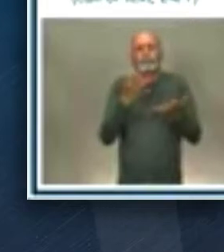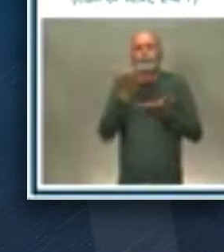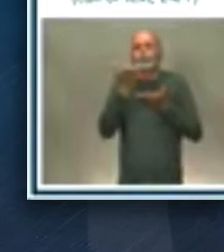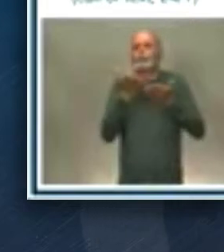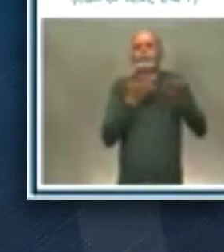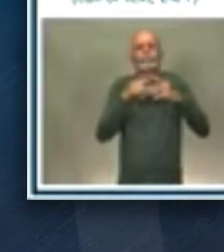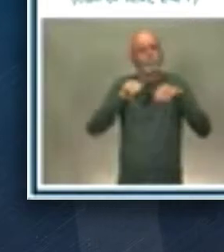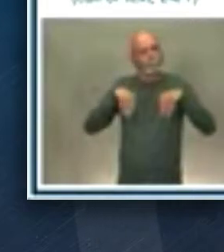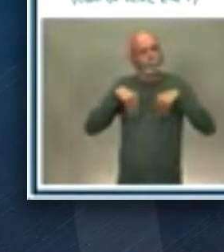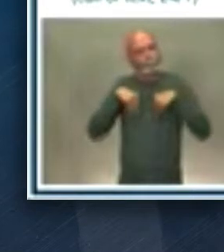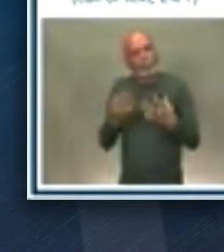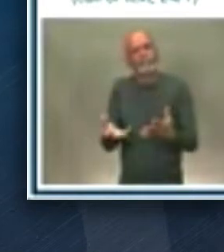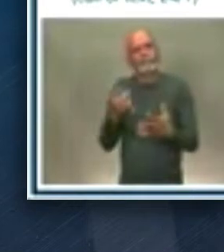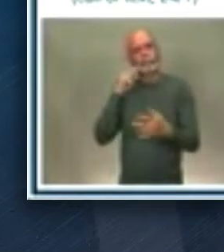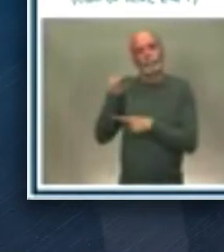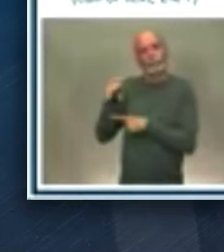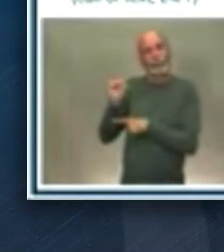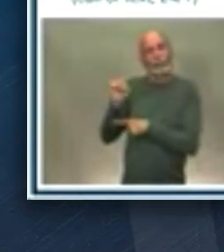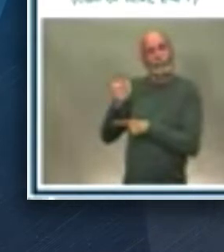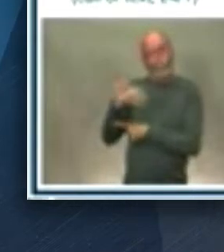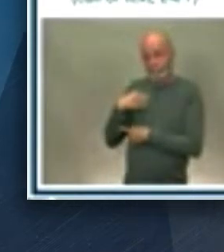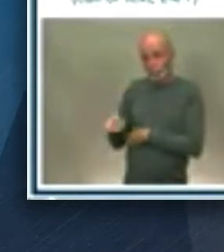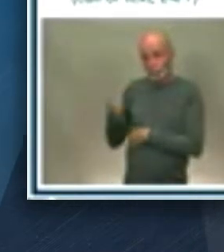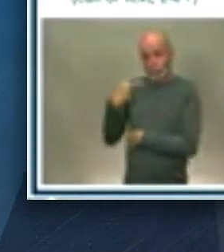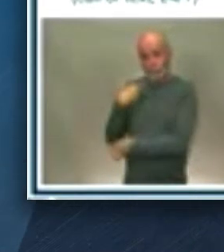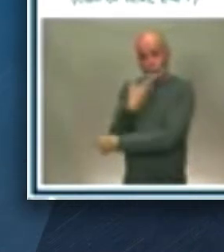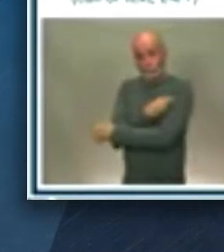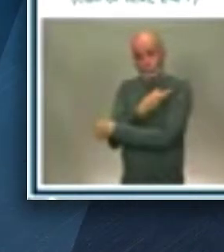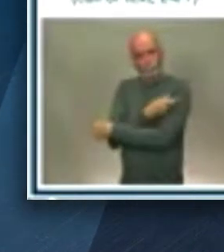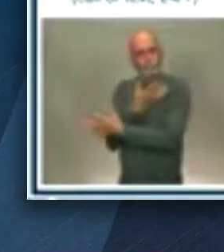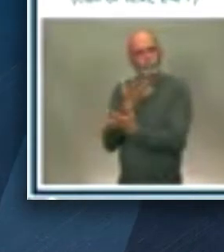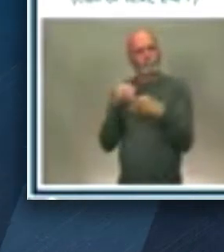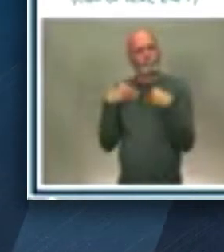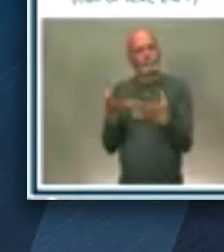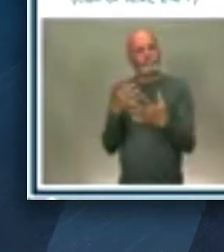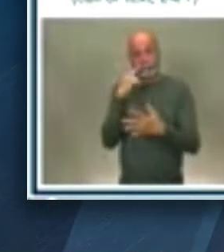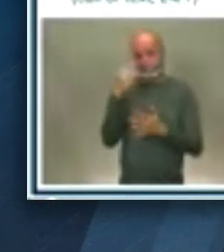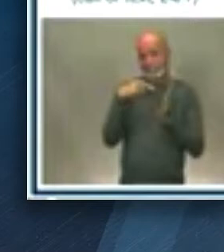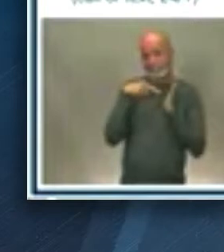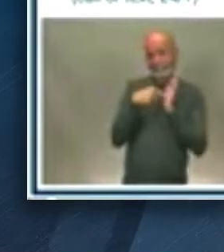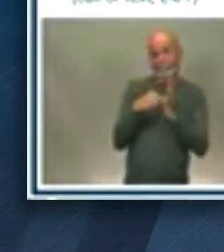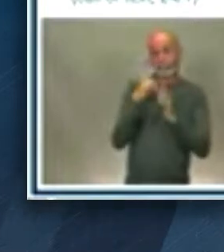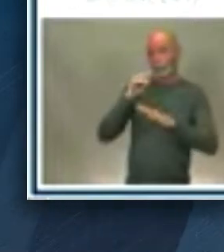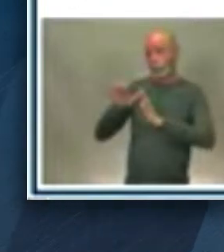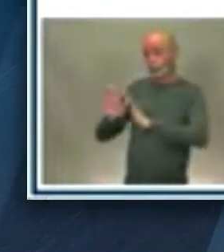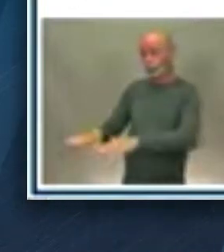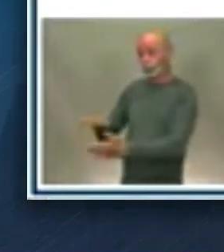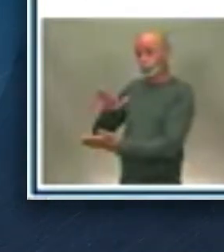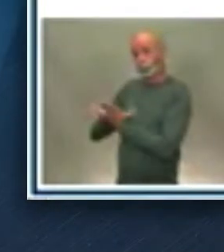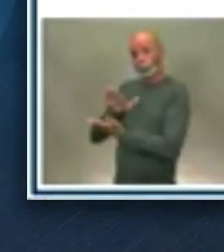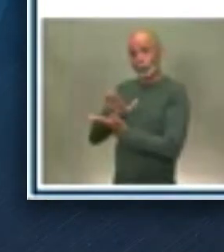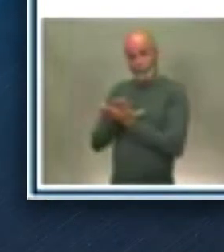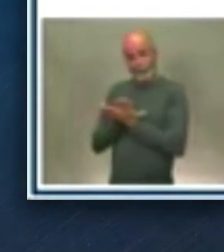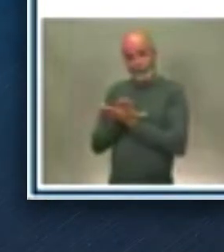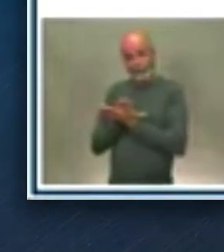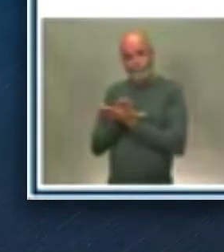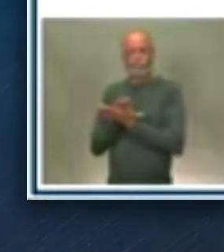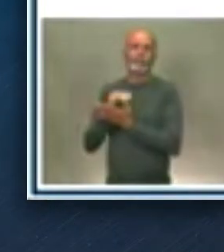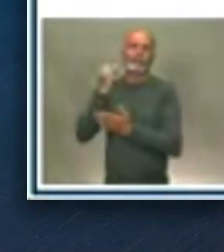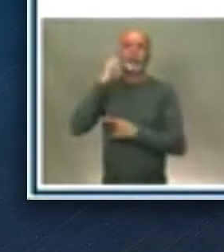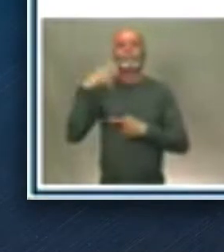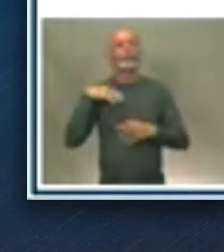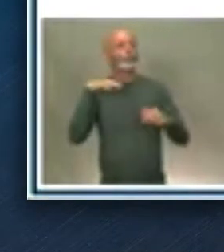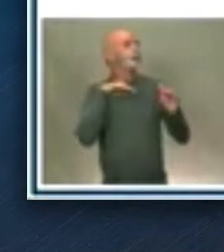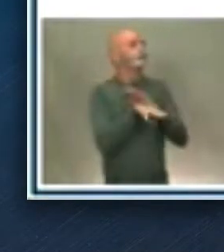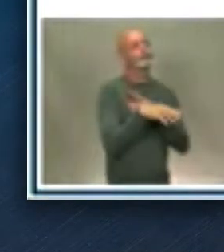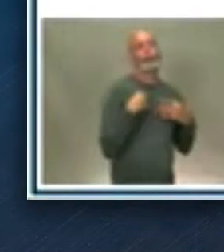as, students can be in school, but can I go into a restaurant or a retail outlet, and